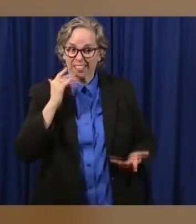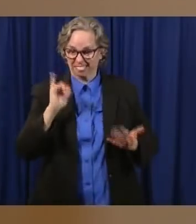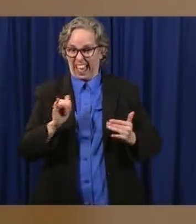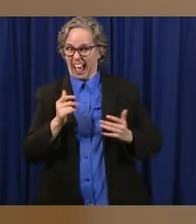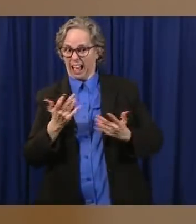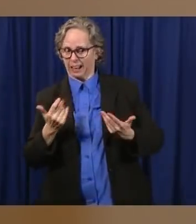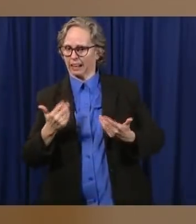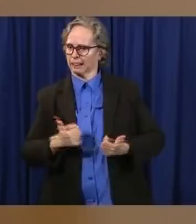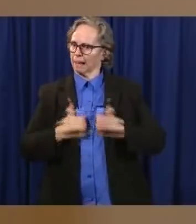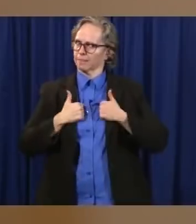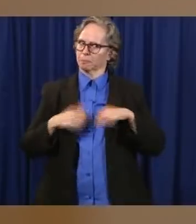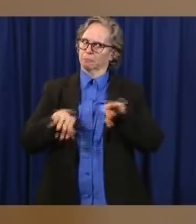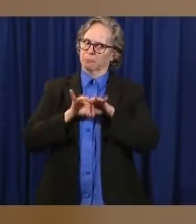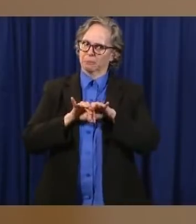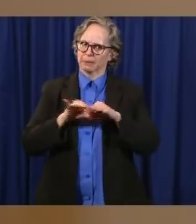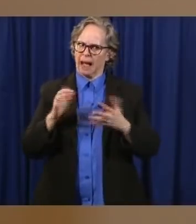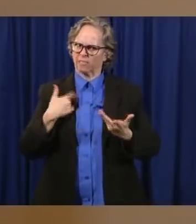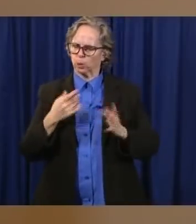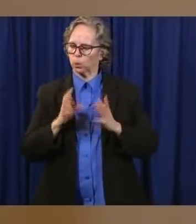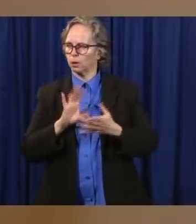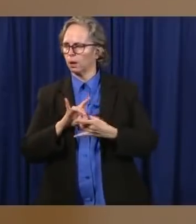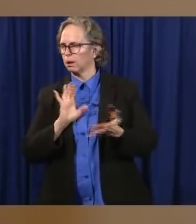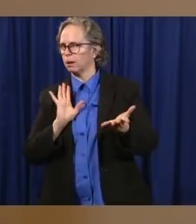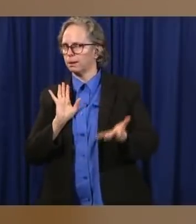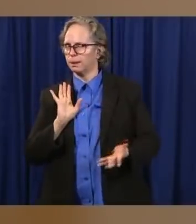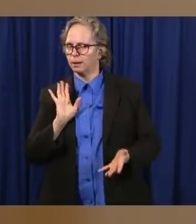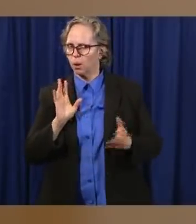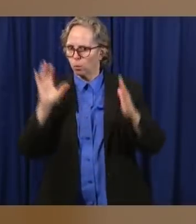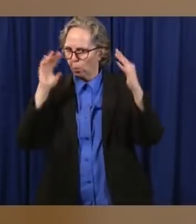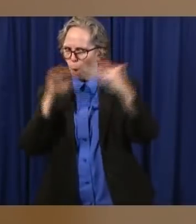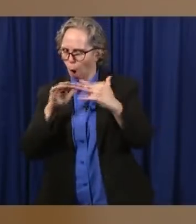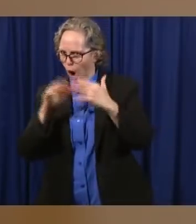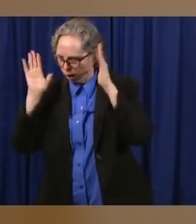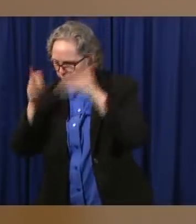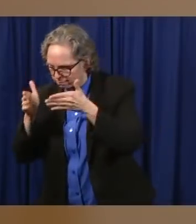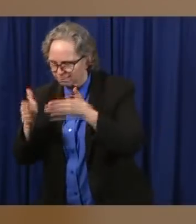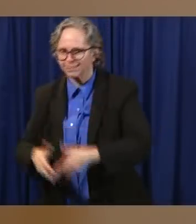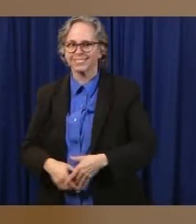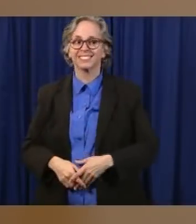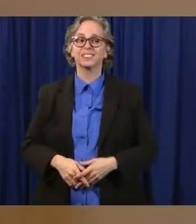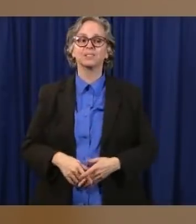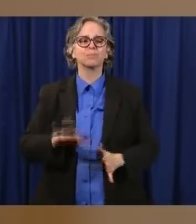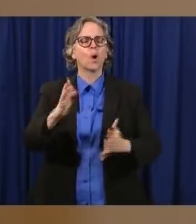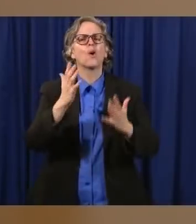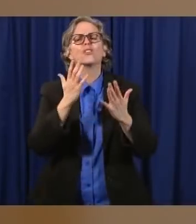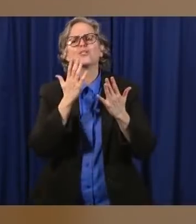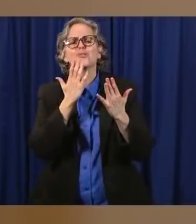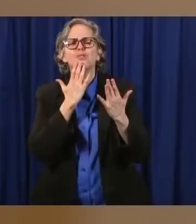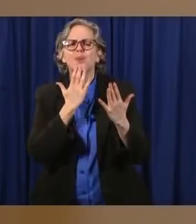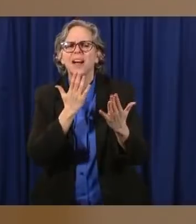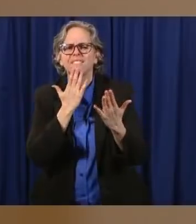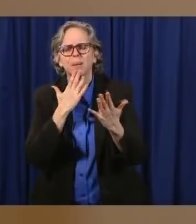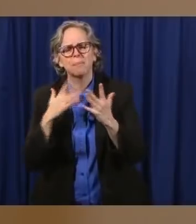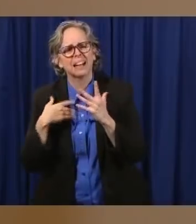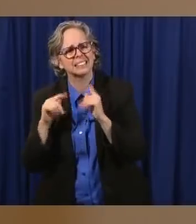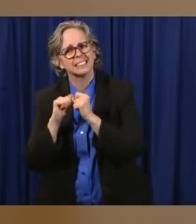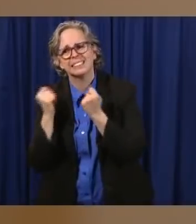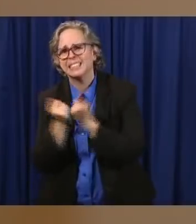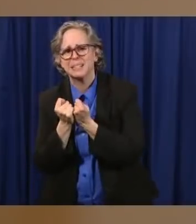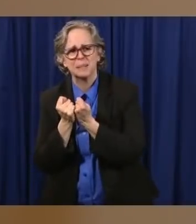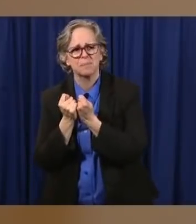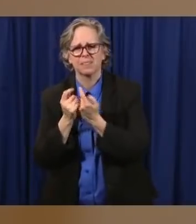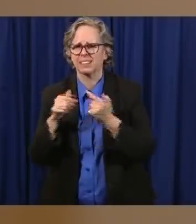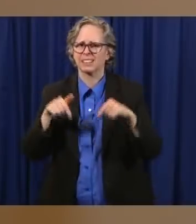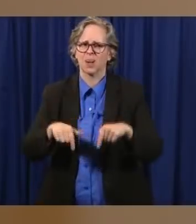definitely let go in a war. But I'm so grateful to my team at the Ohio Department